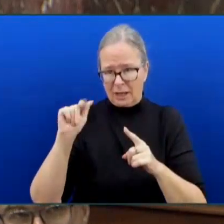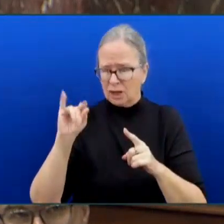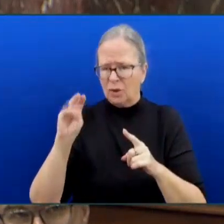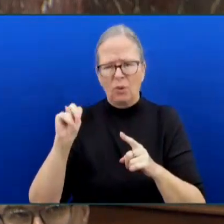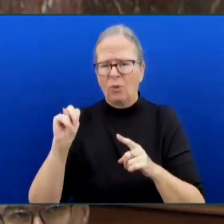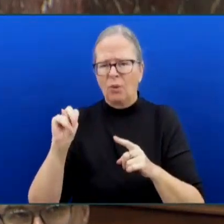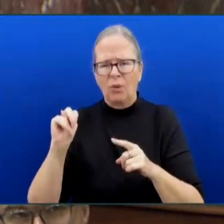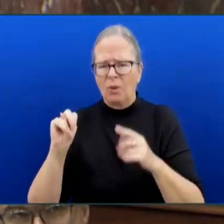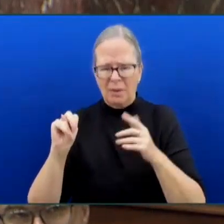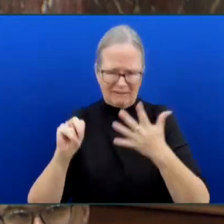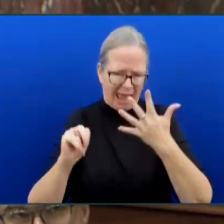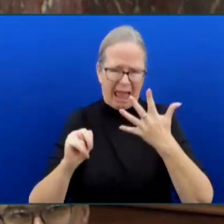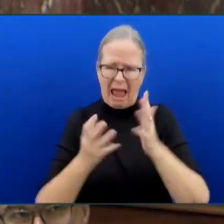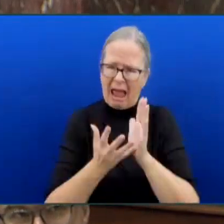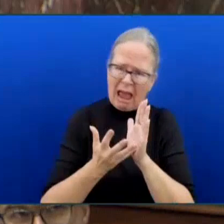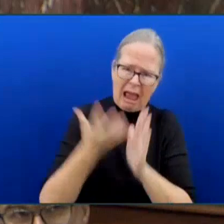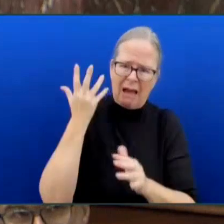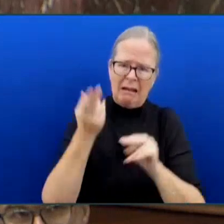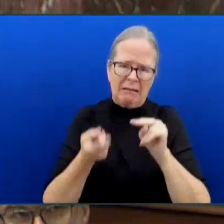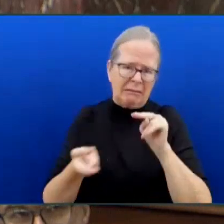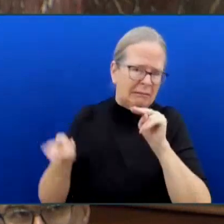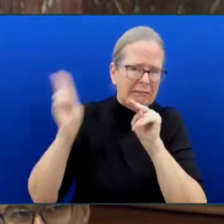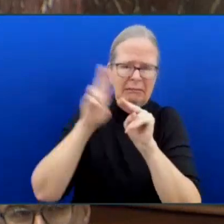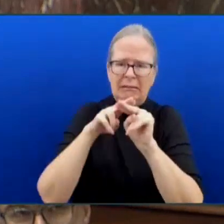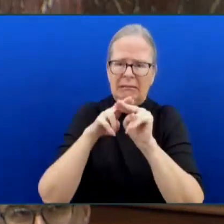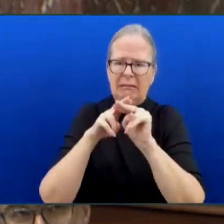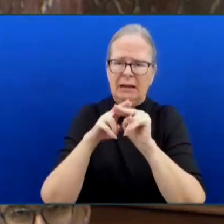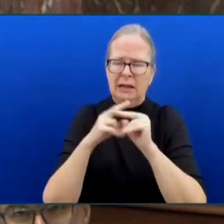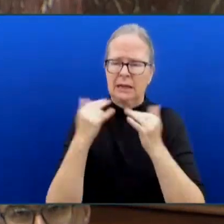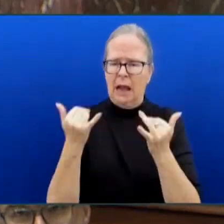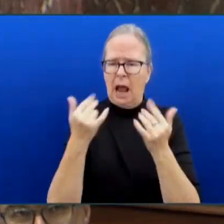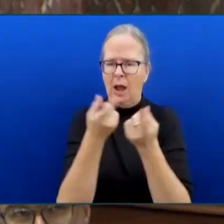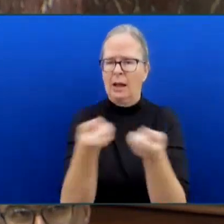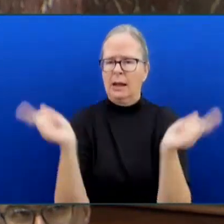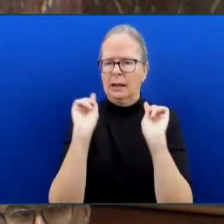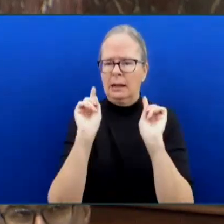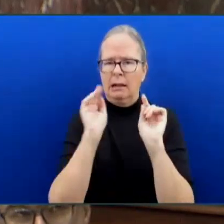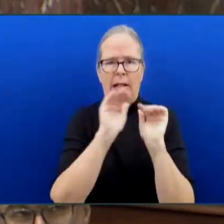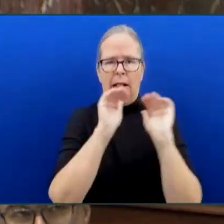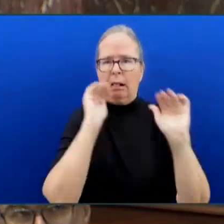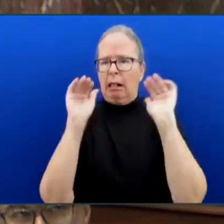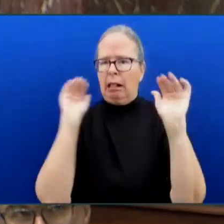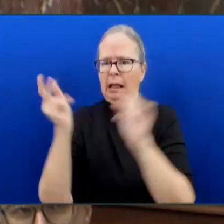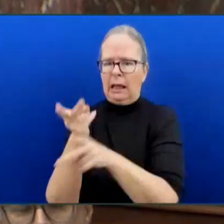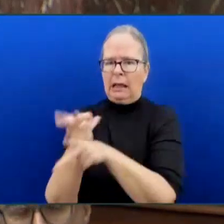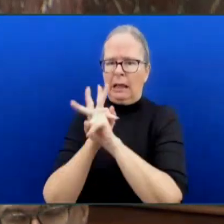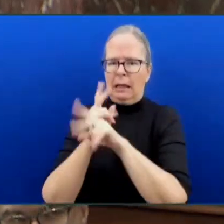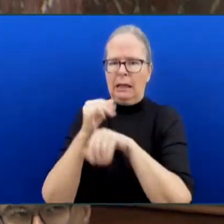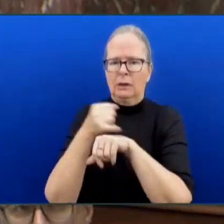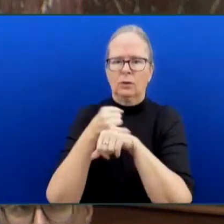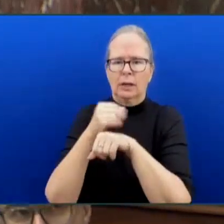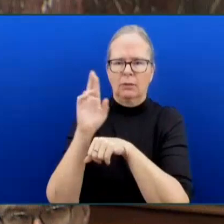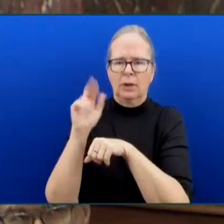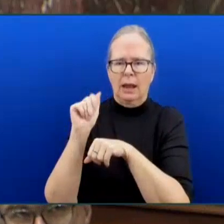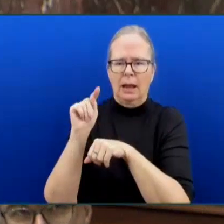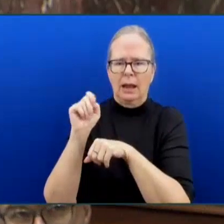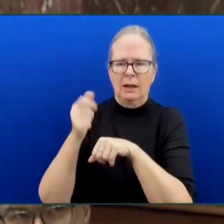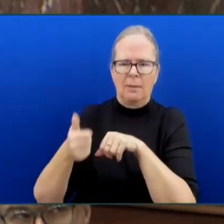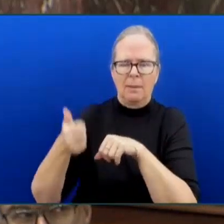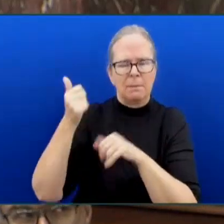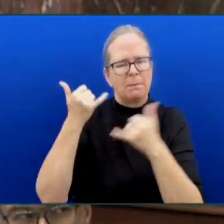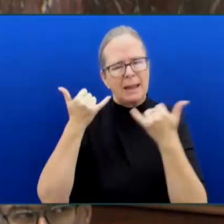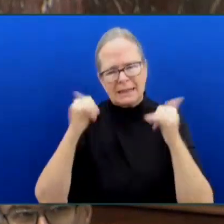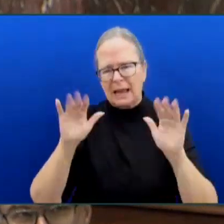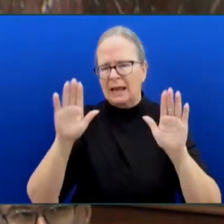rates going up. We're protecting coastal communities' residents and the movement of goods up and down the coast by